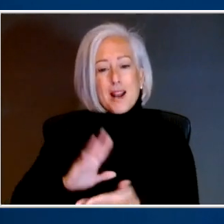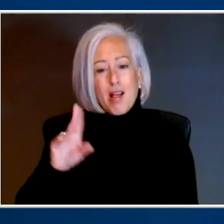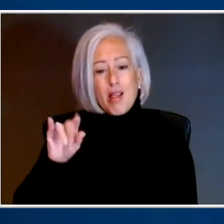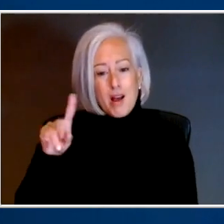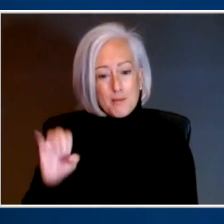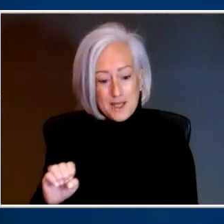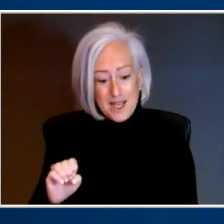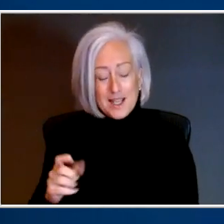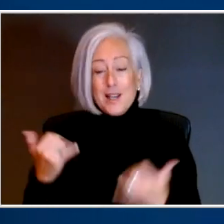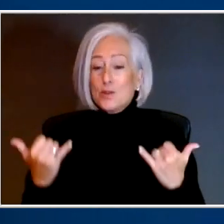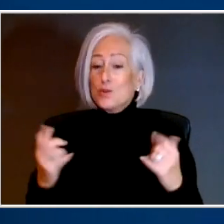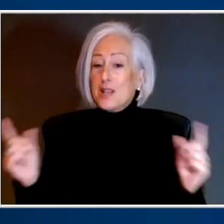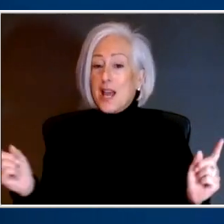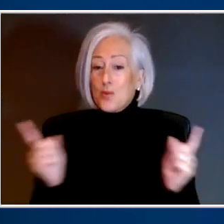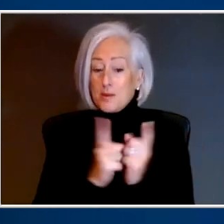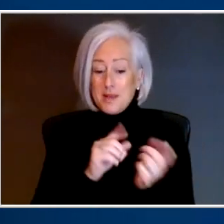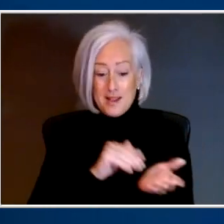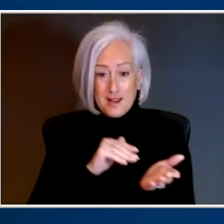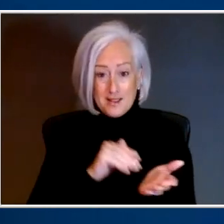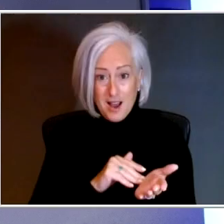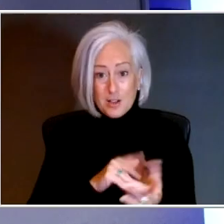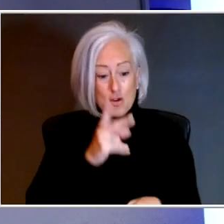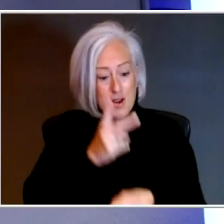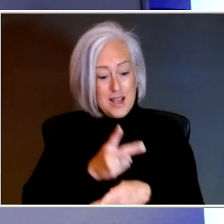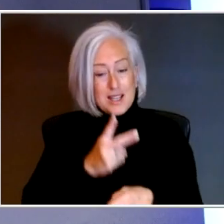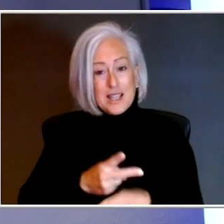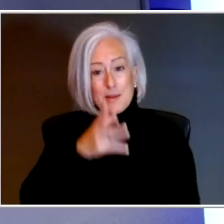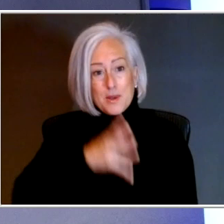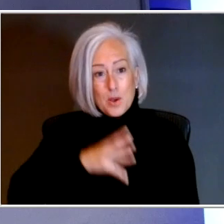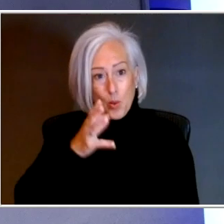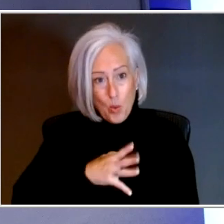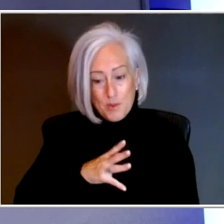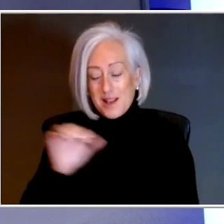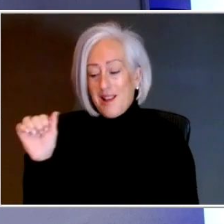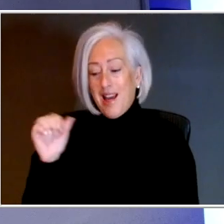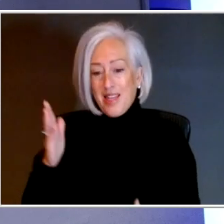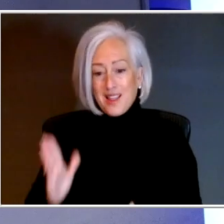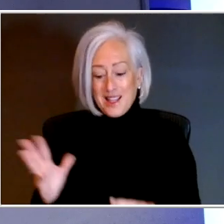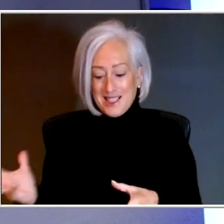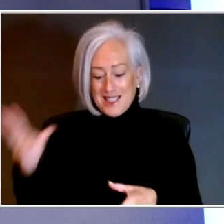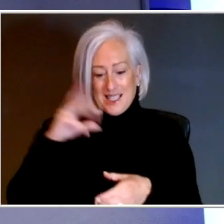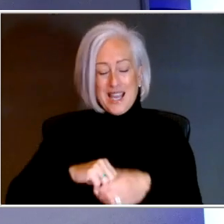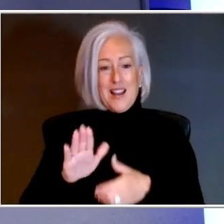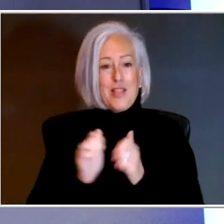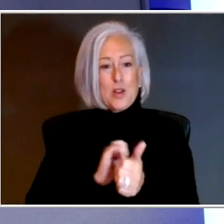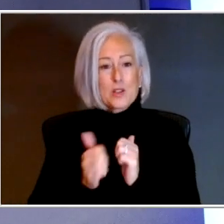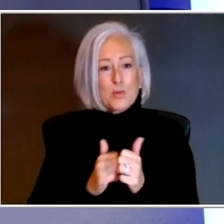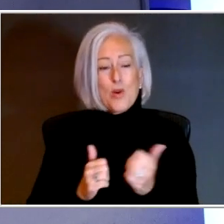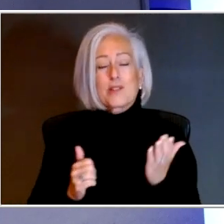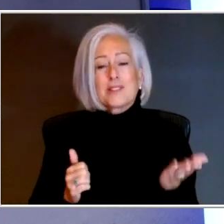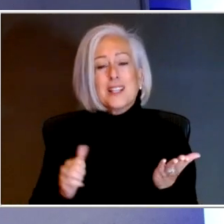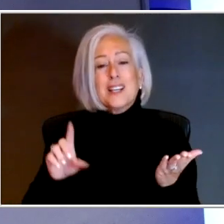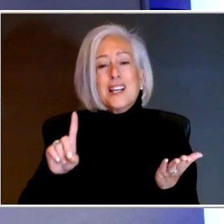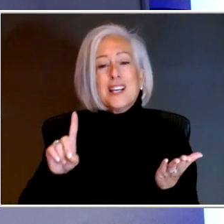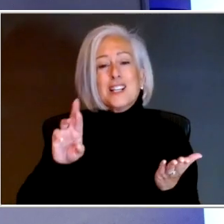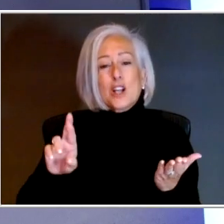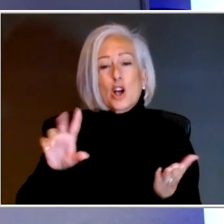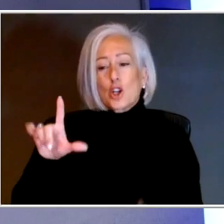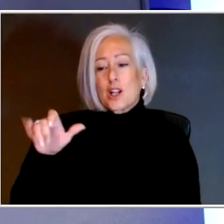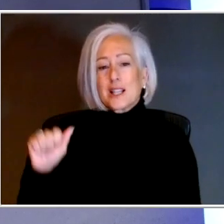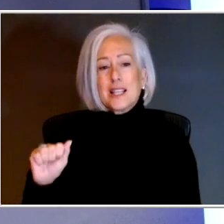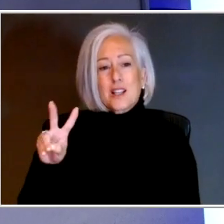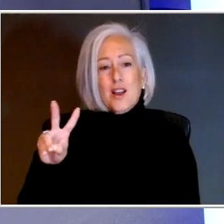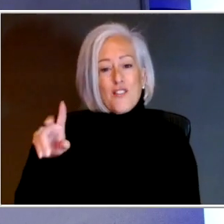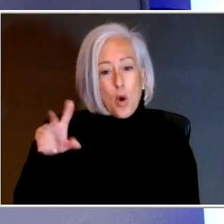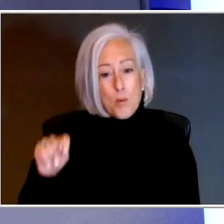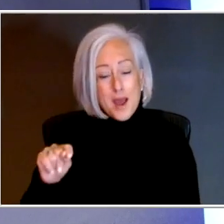women engaged in the sports they love. With me in studio is Dr. Lisa Bopat. She created a new program just for female athletes here